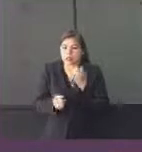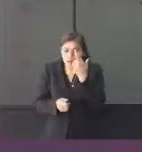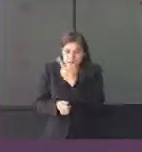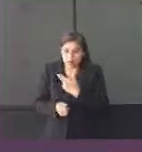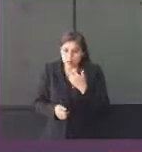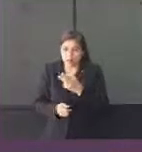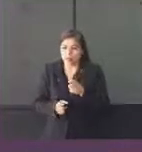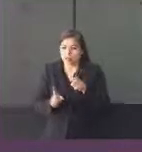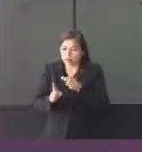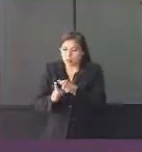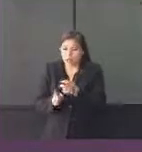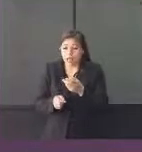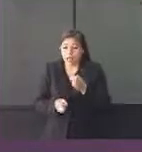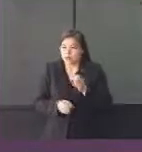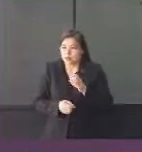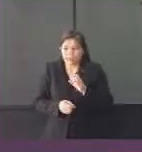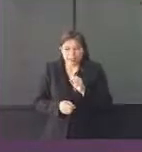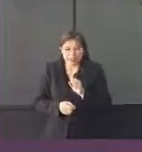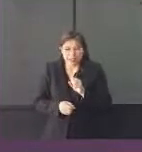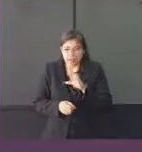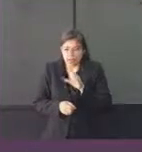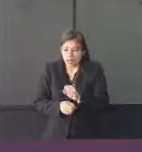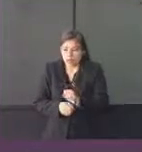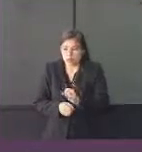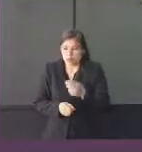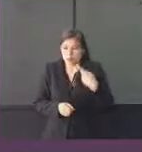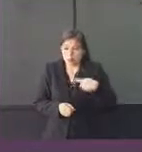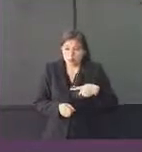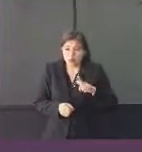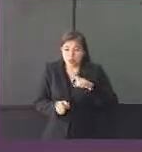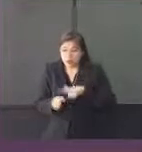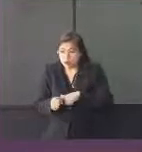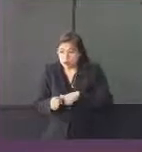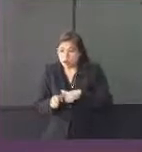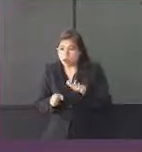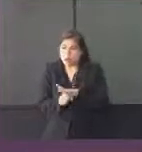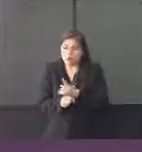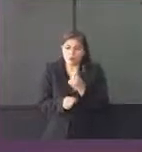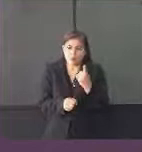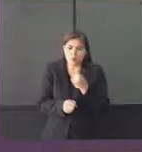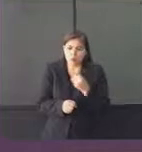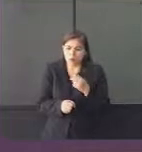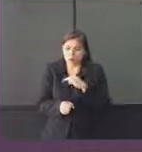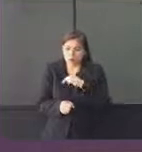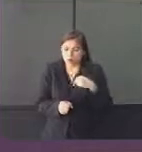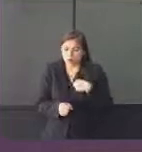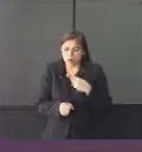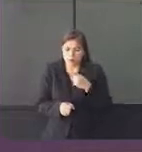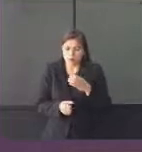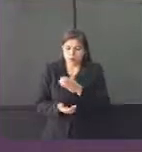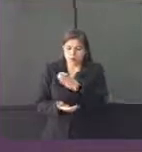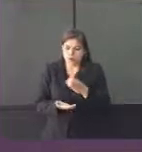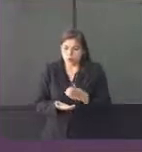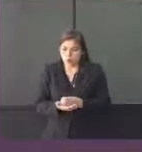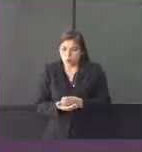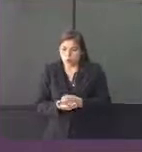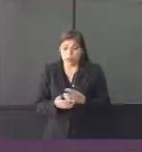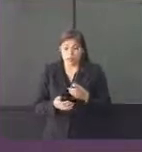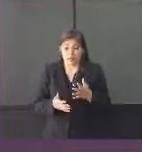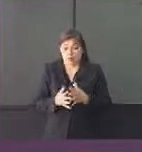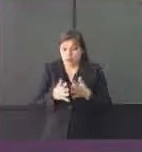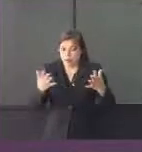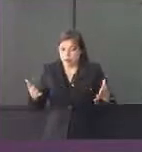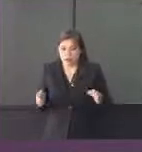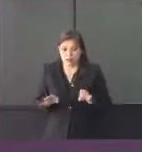focused strategy, and we give a personalized follow-up. Why can we do that in a